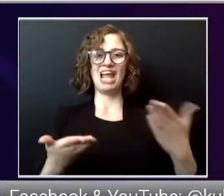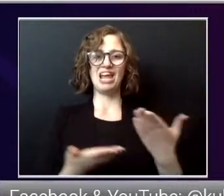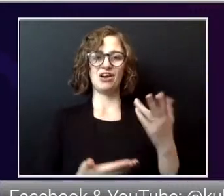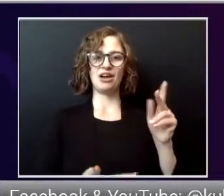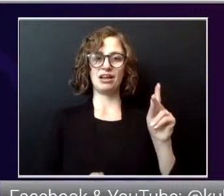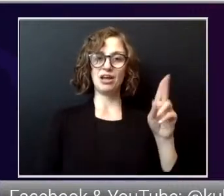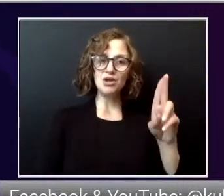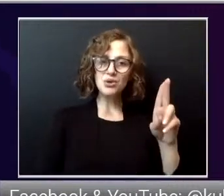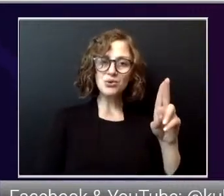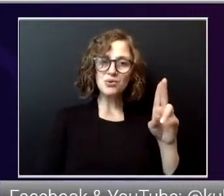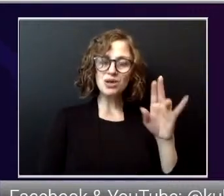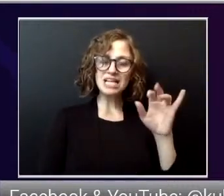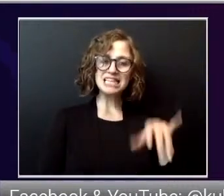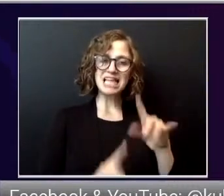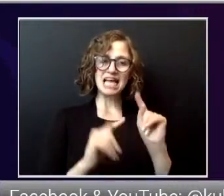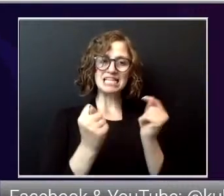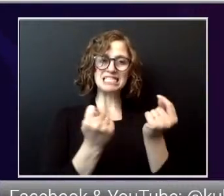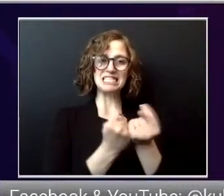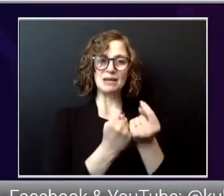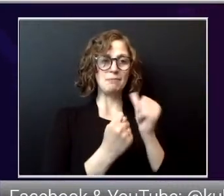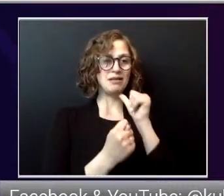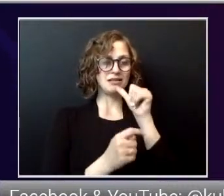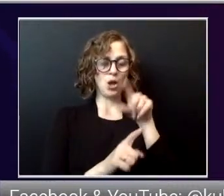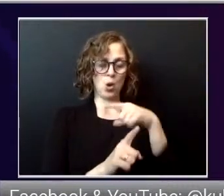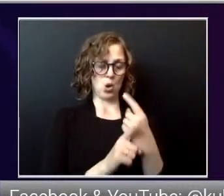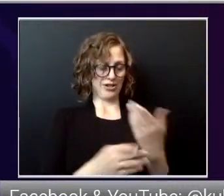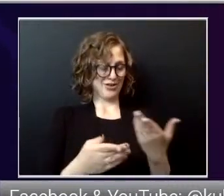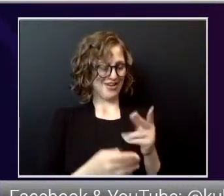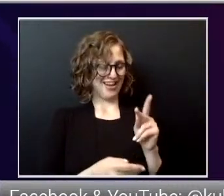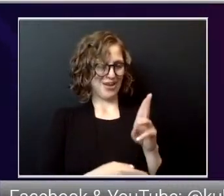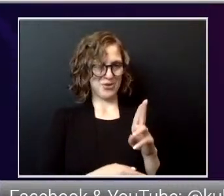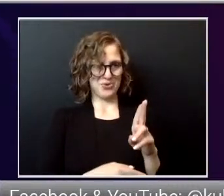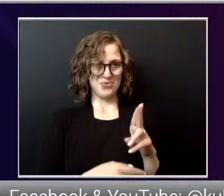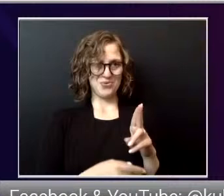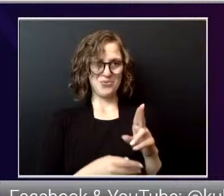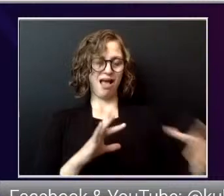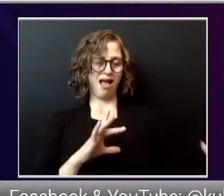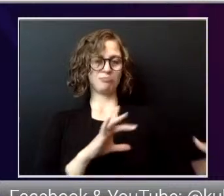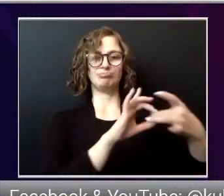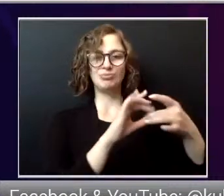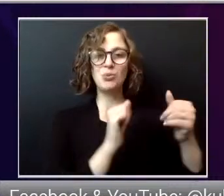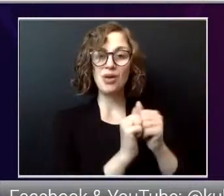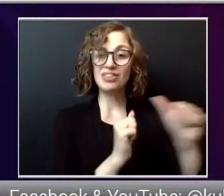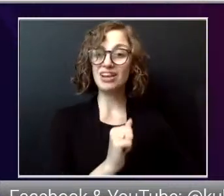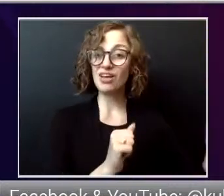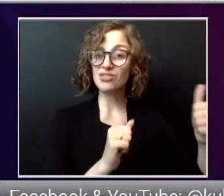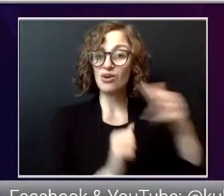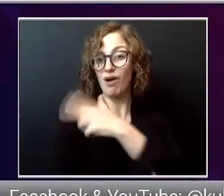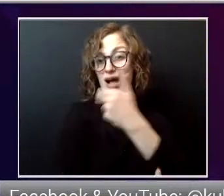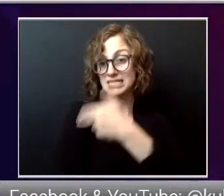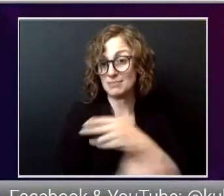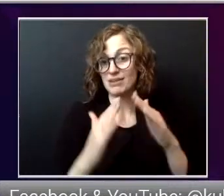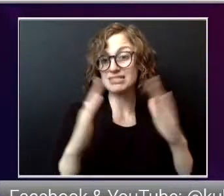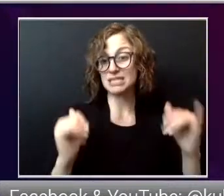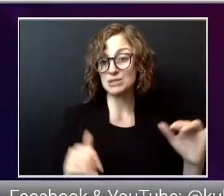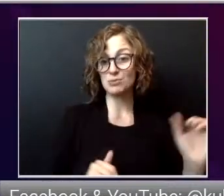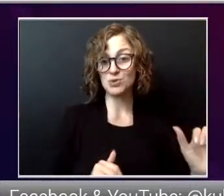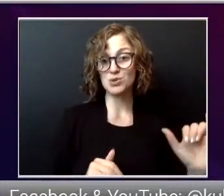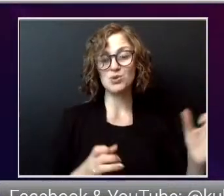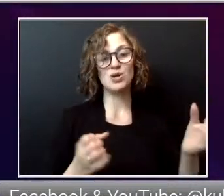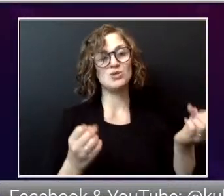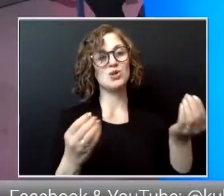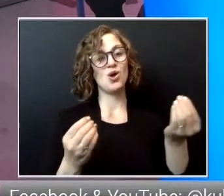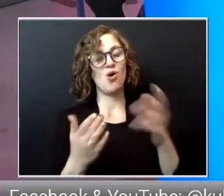team extends beyond our boundaries to another hospital system. So Yes. it's learning how to work